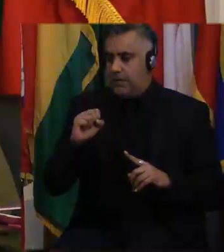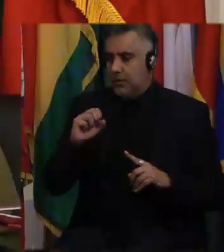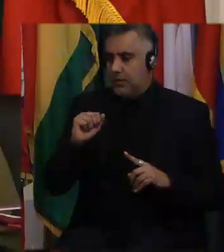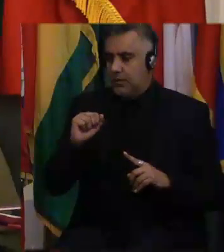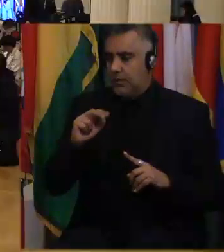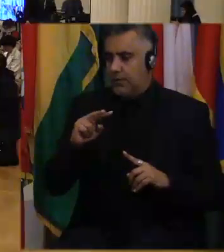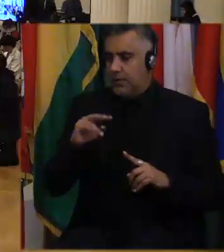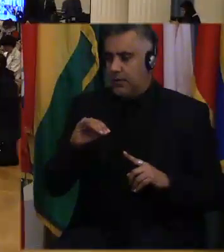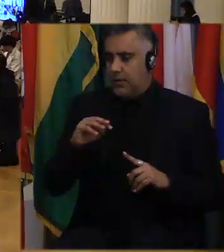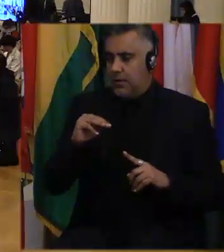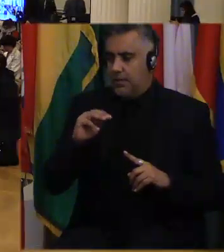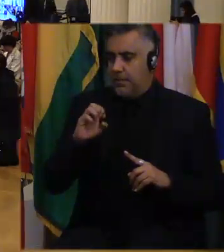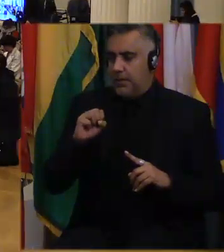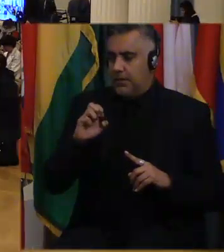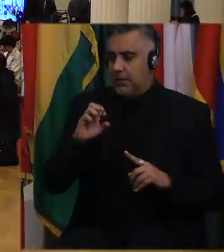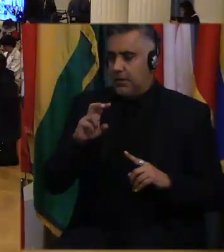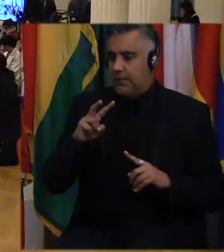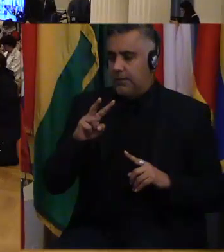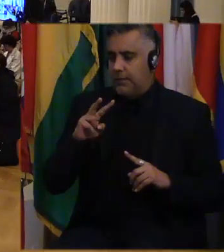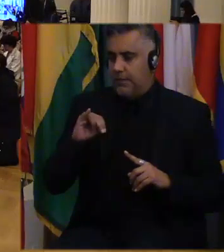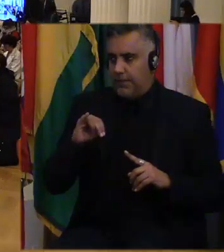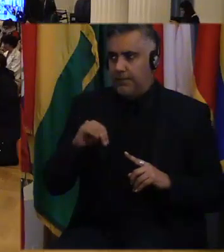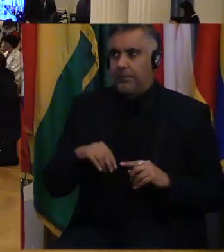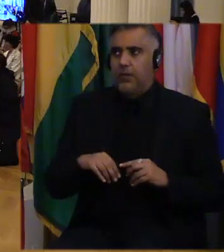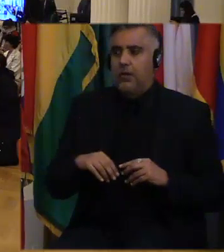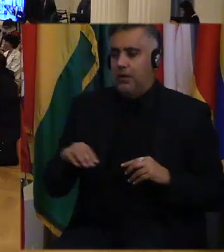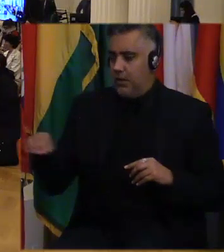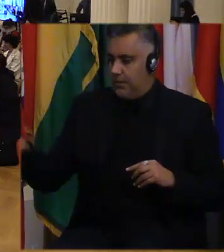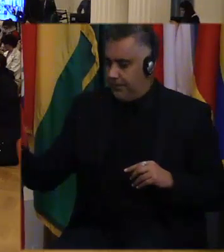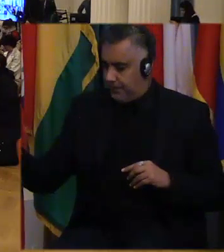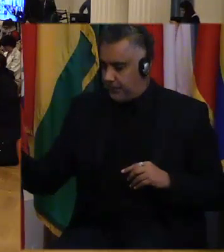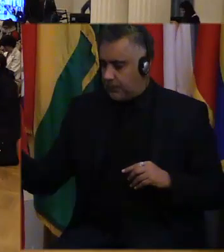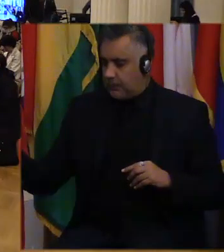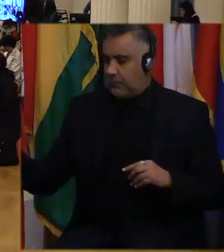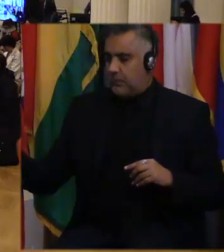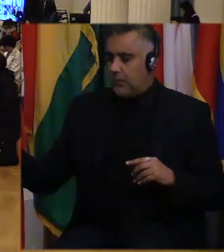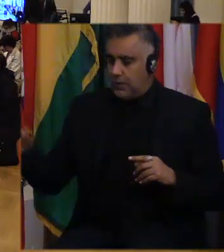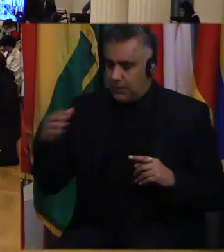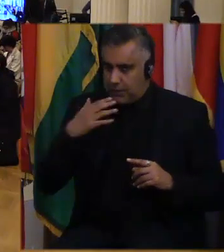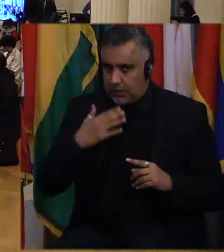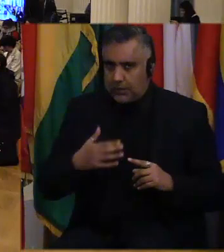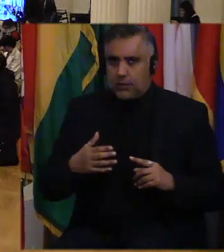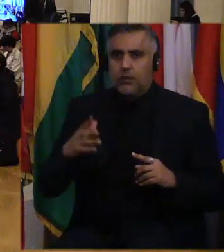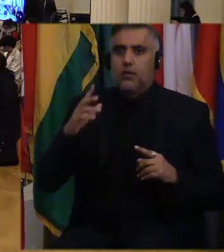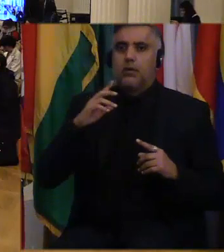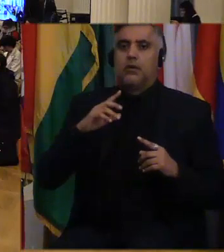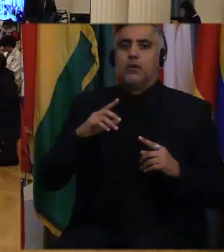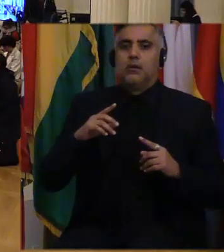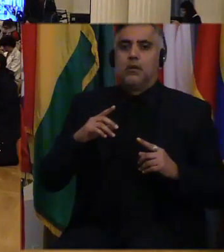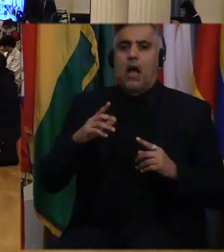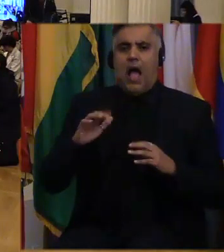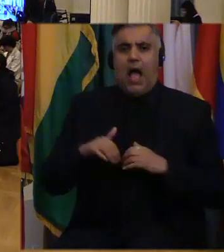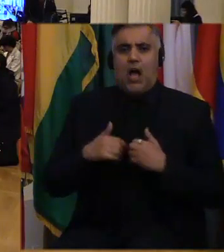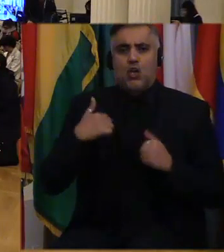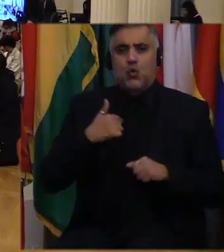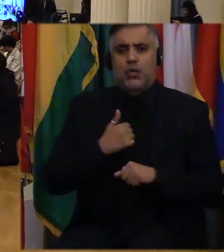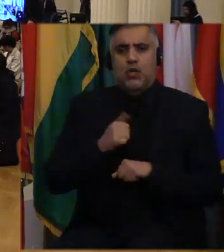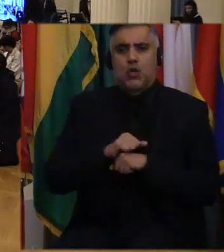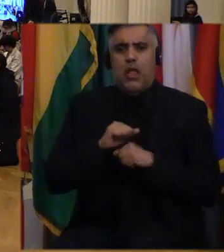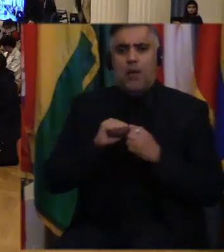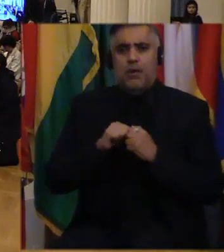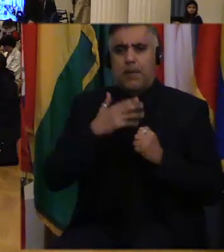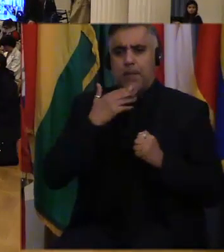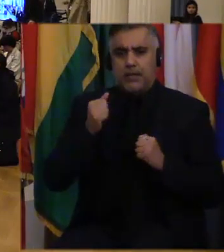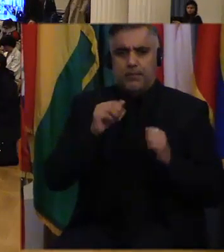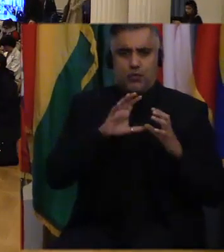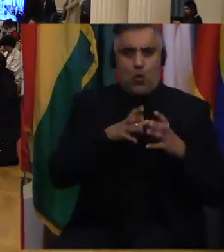Thank you very much. I think that touches on some of what's at the root of really what we're trying to discuss here as a panel. How do we collaborate best